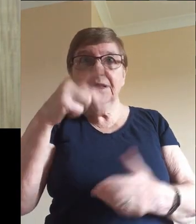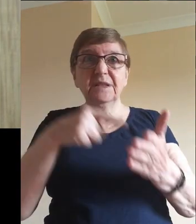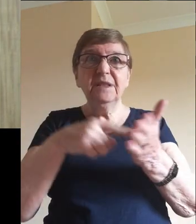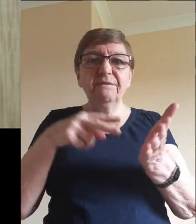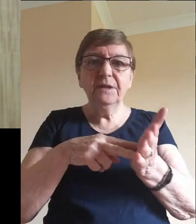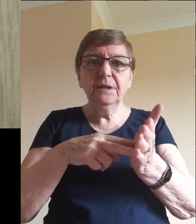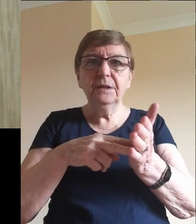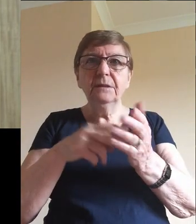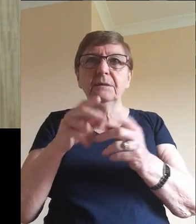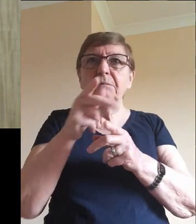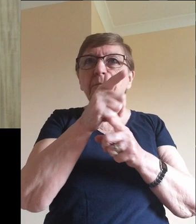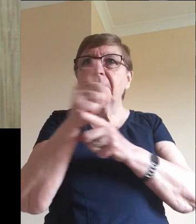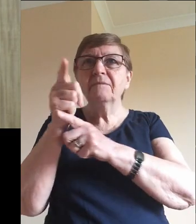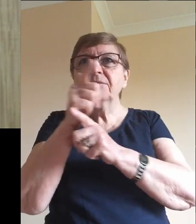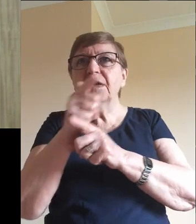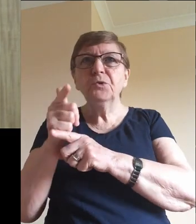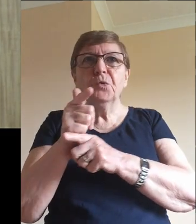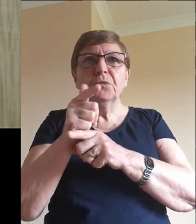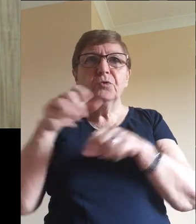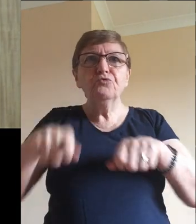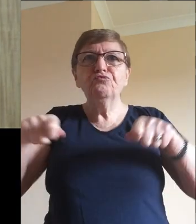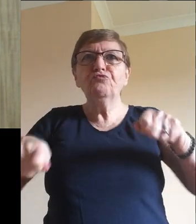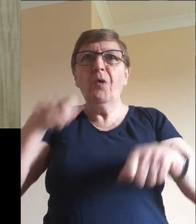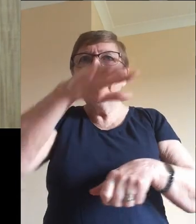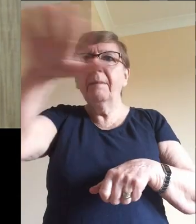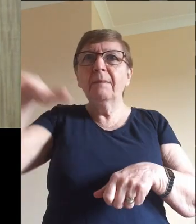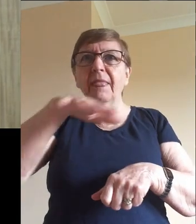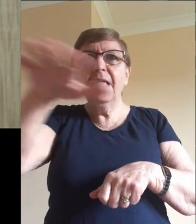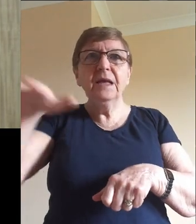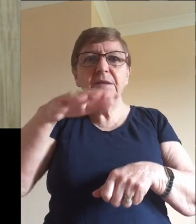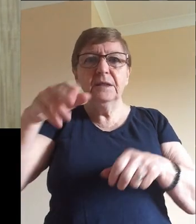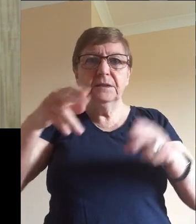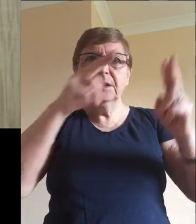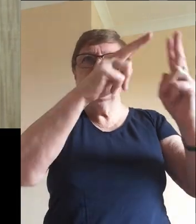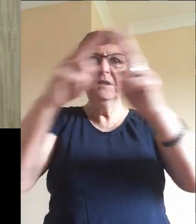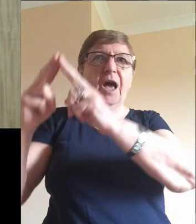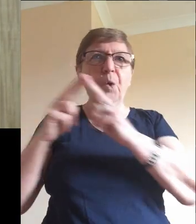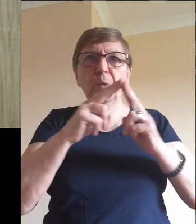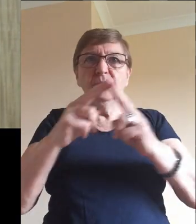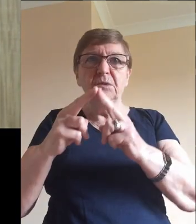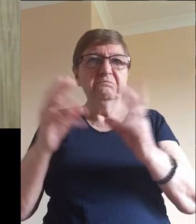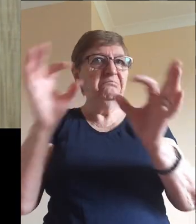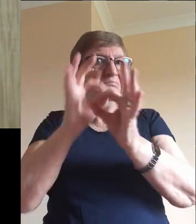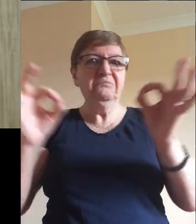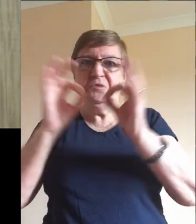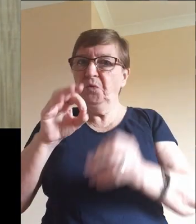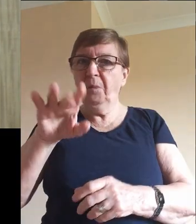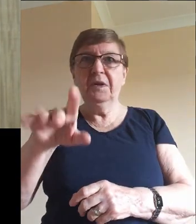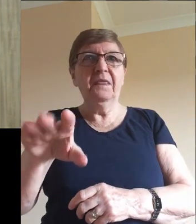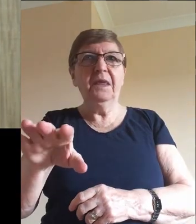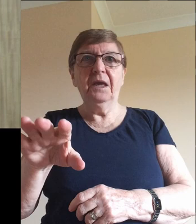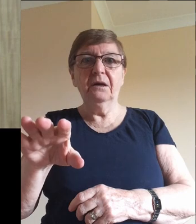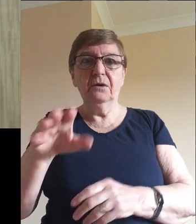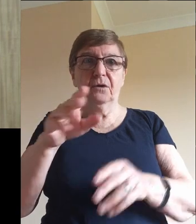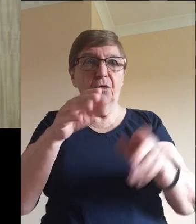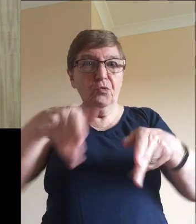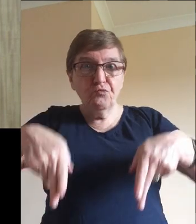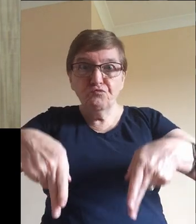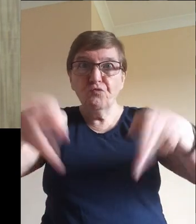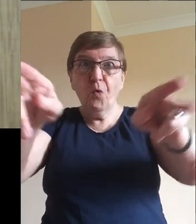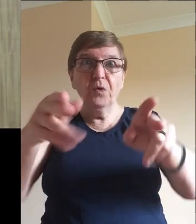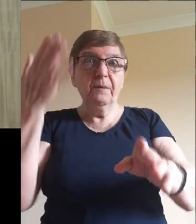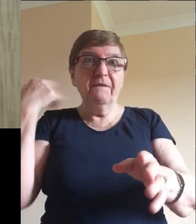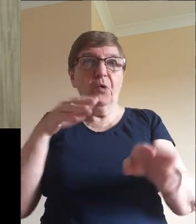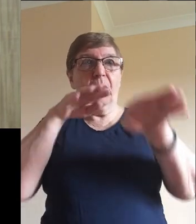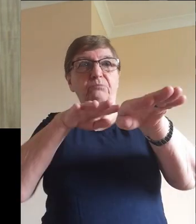the pictures of shopping centres or main streets and towns deserted, roads that are usually chock-a-block at rush